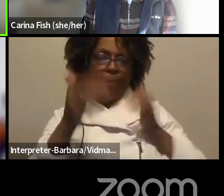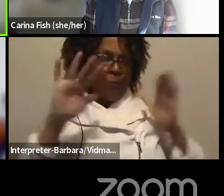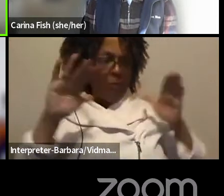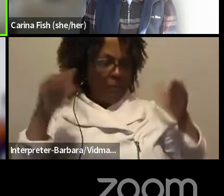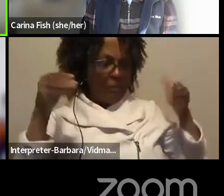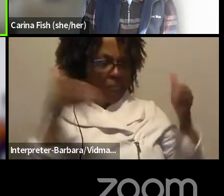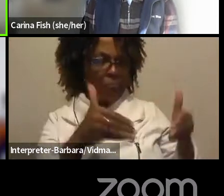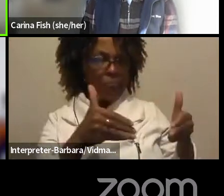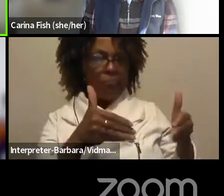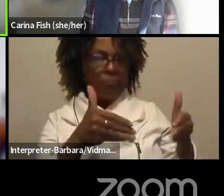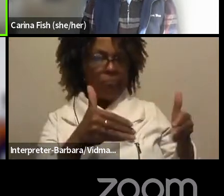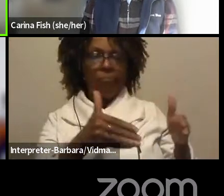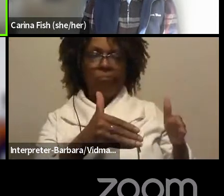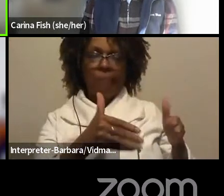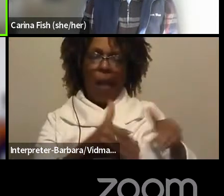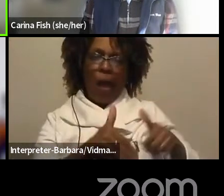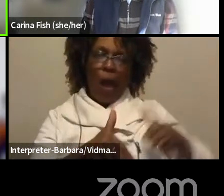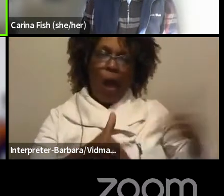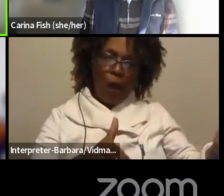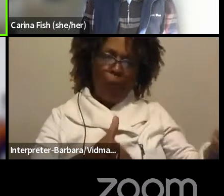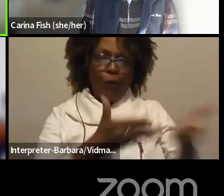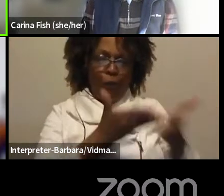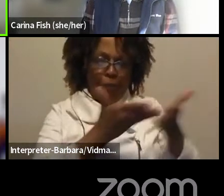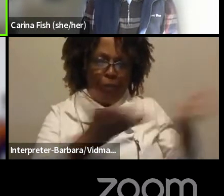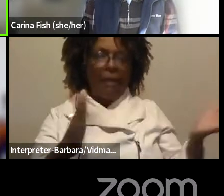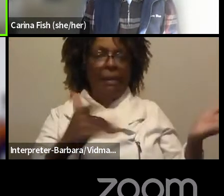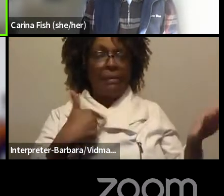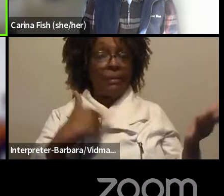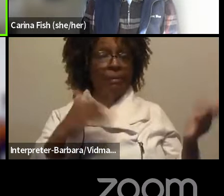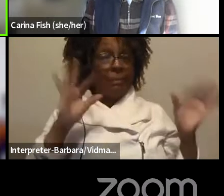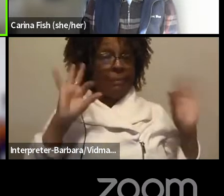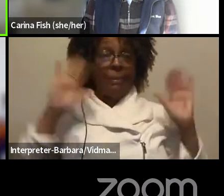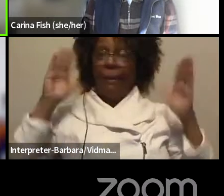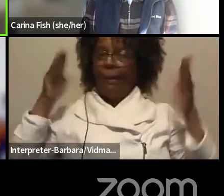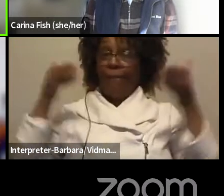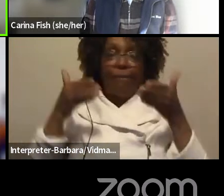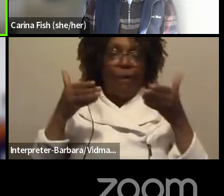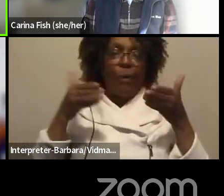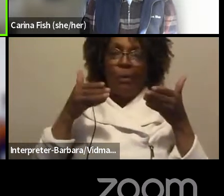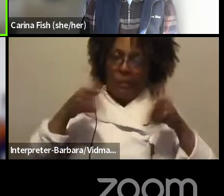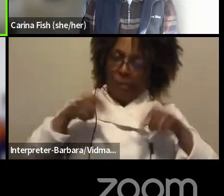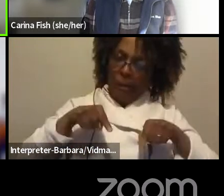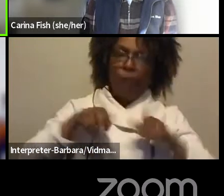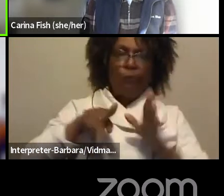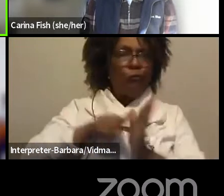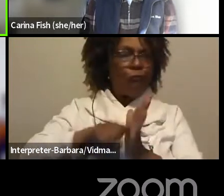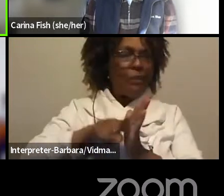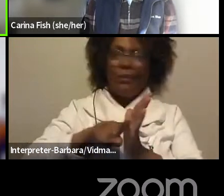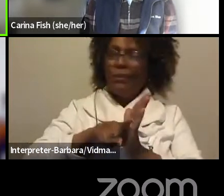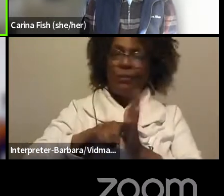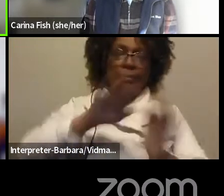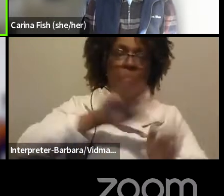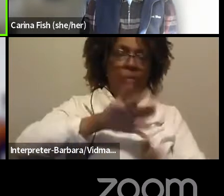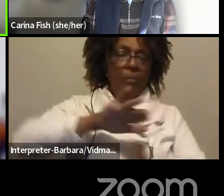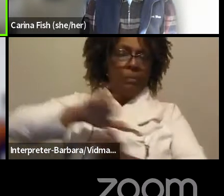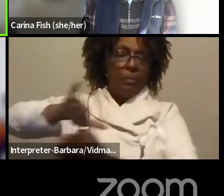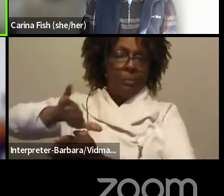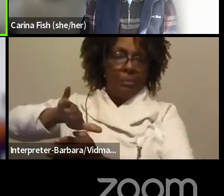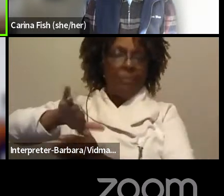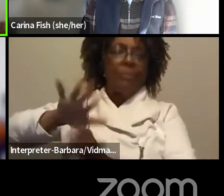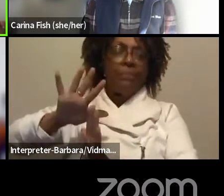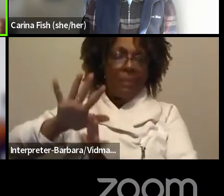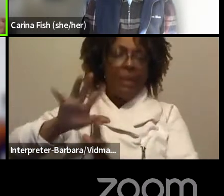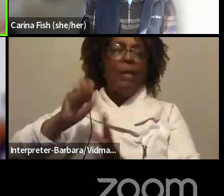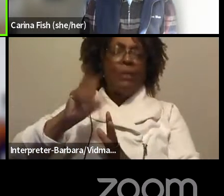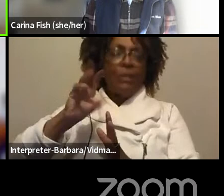mind off of it. So I wouldn't be focused solely on research and burning myself out. And so I learned